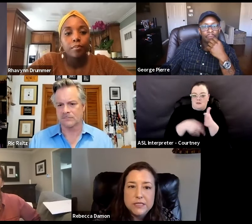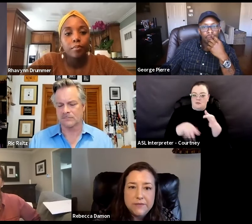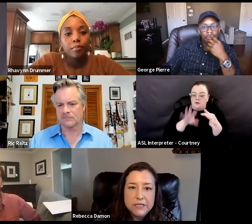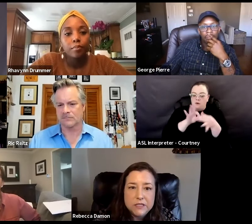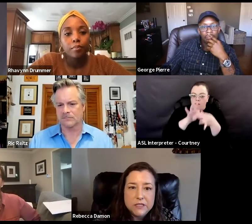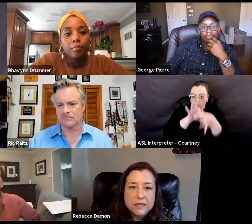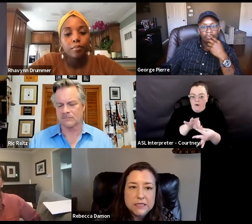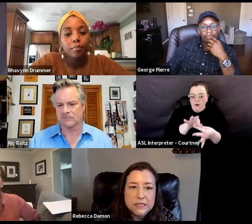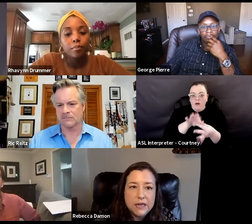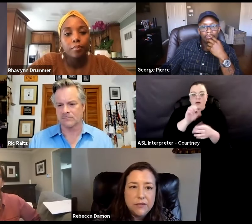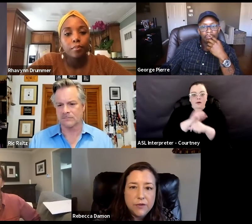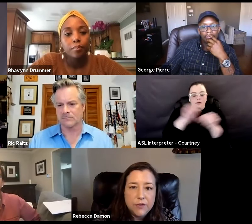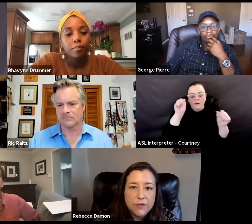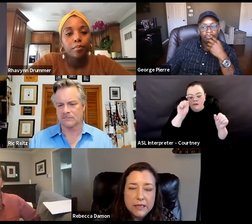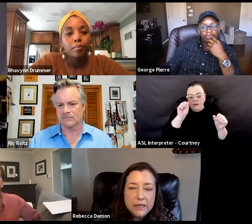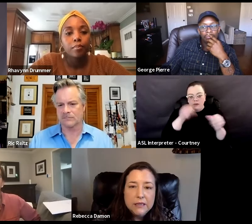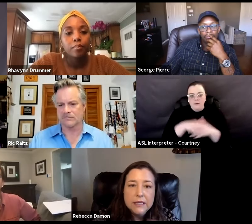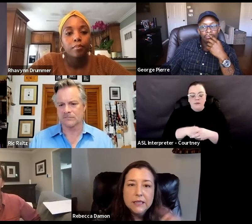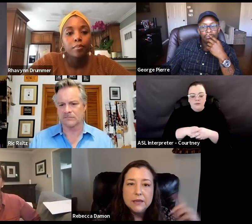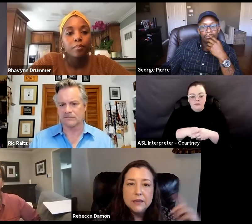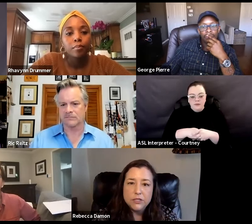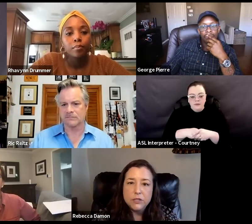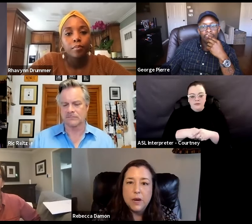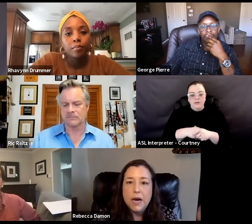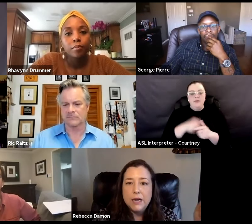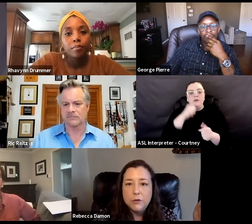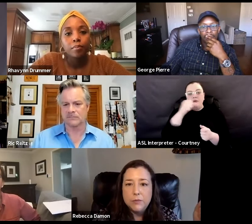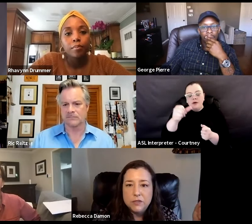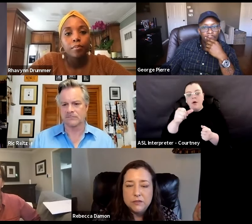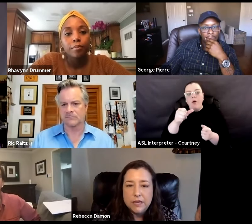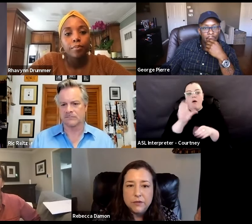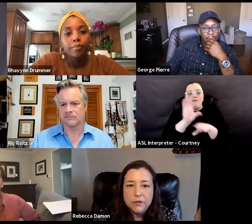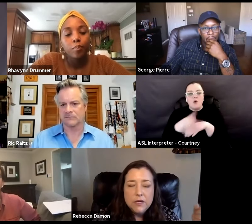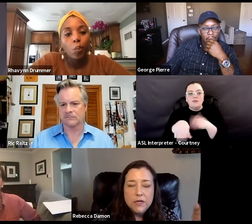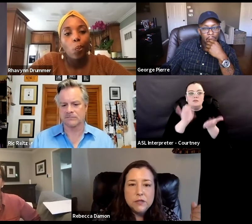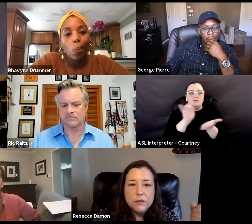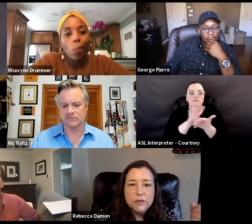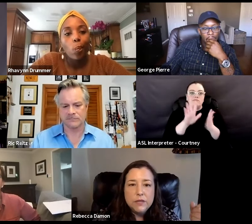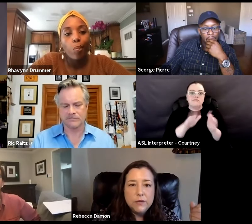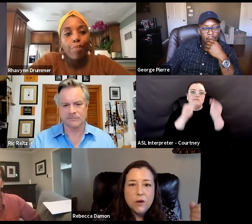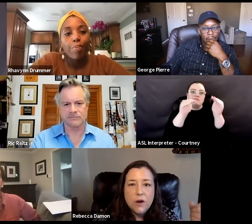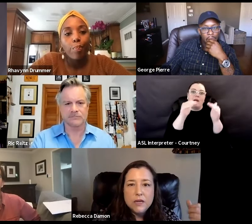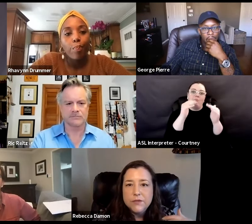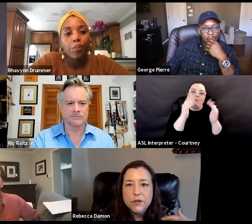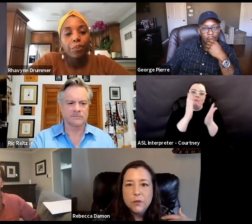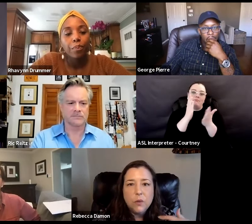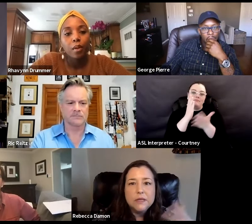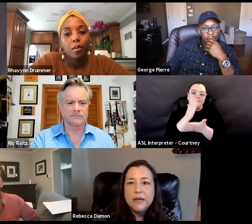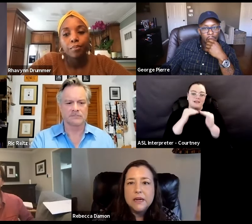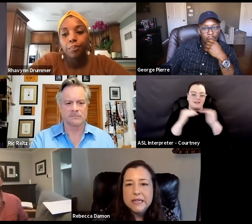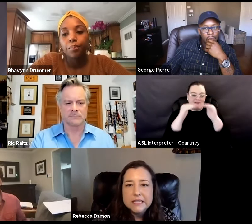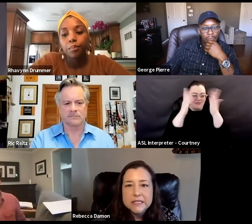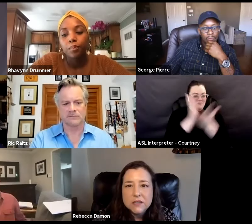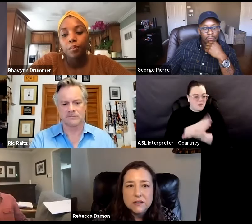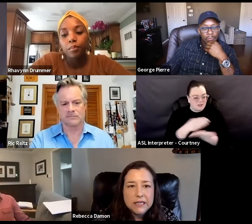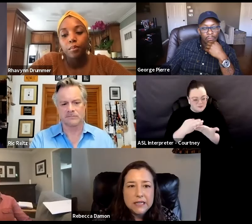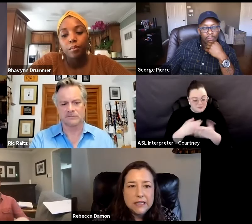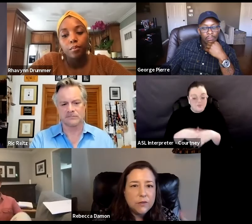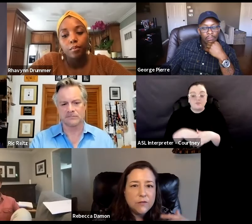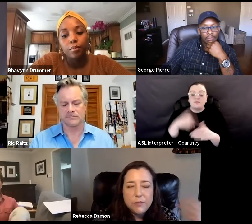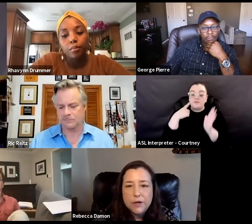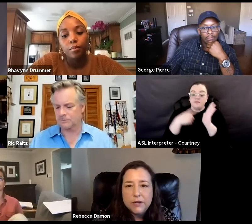costs due to safety so that it doesn't inadvertently kick them up to a higher budget level. So, you know, the cost for your ordinary and